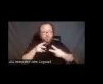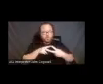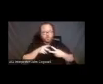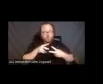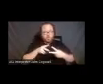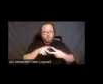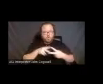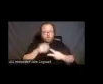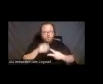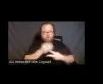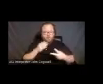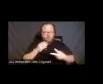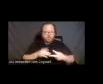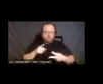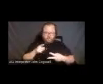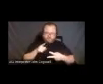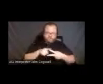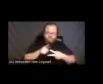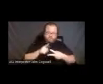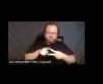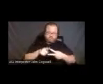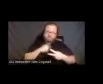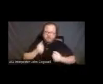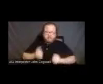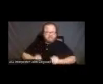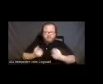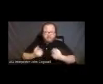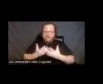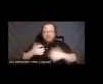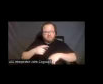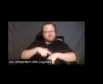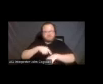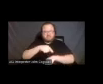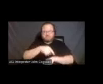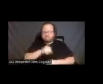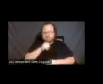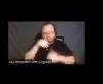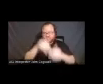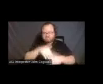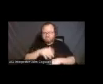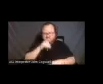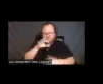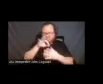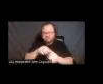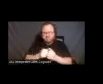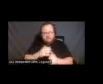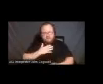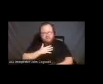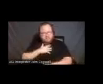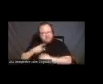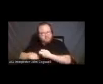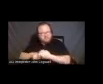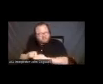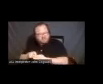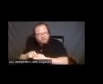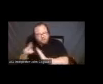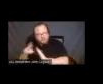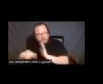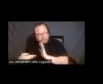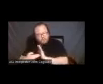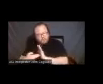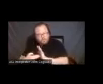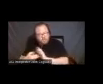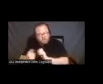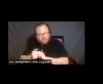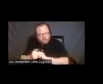elements to it. The first element I'm not going to spend a lot of time on because it doesn't pertain to my particular role in terms of